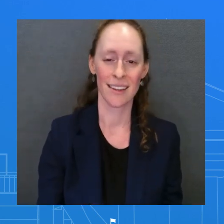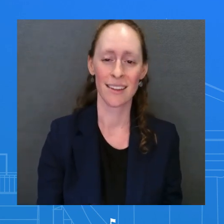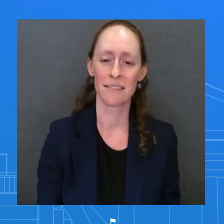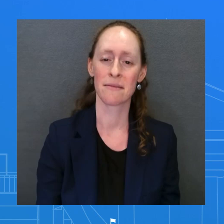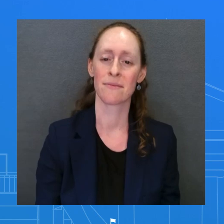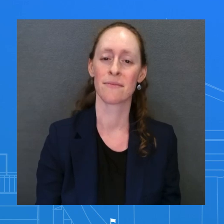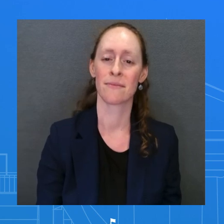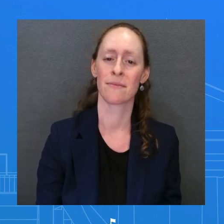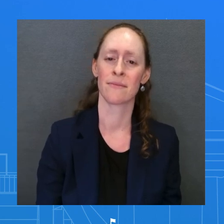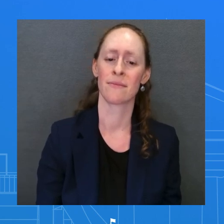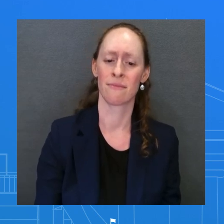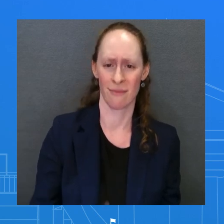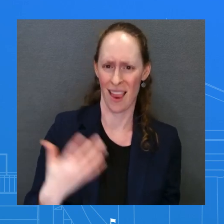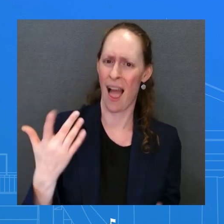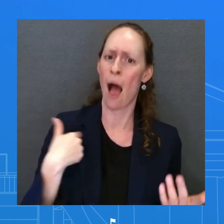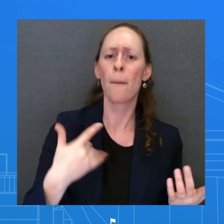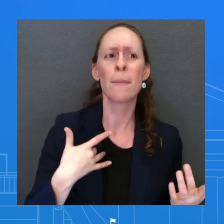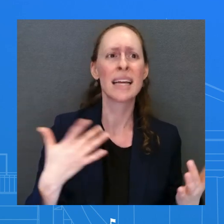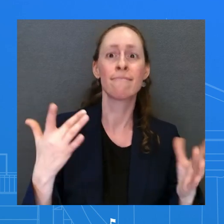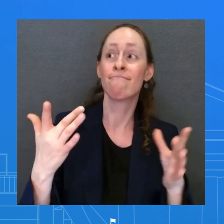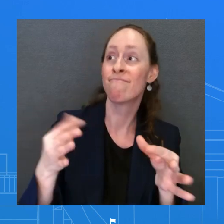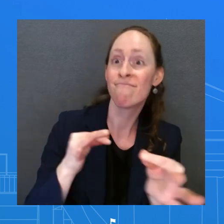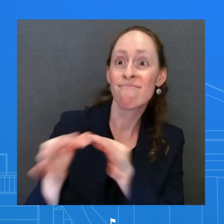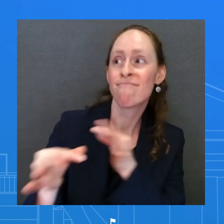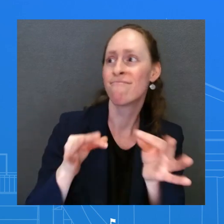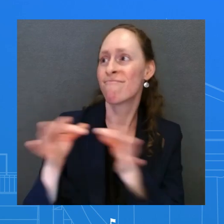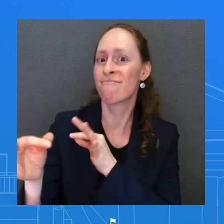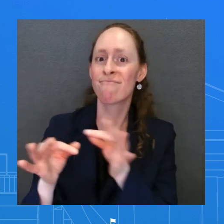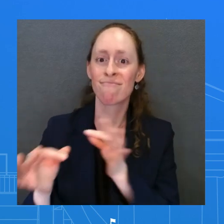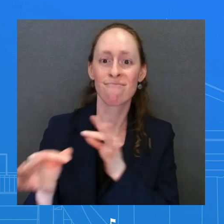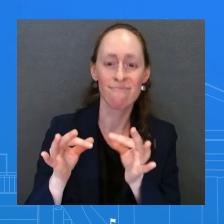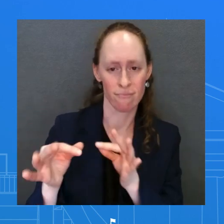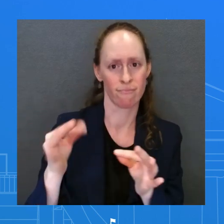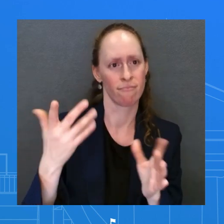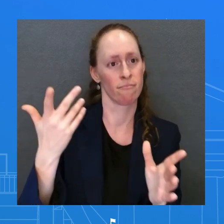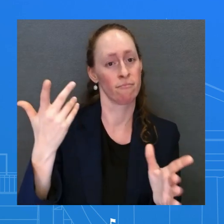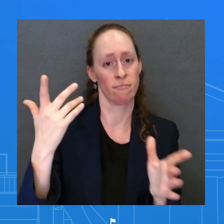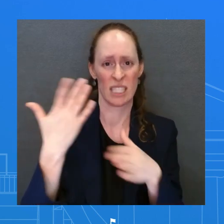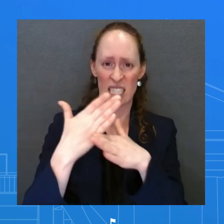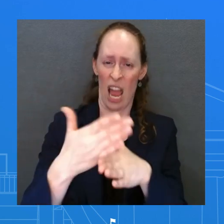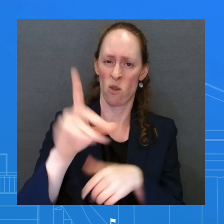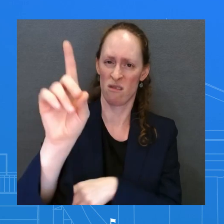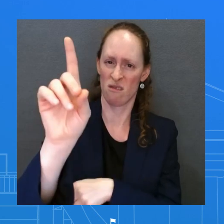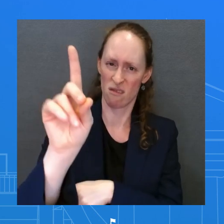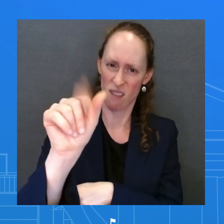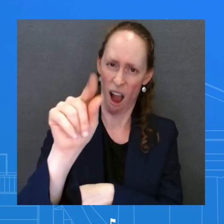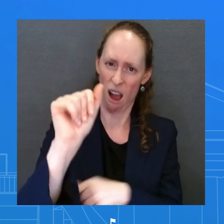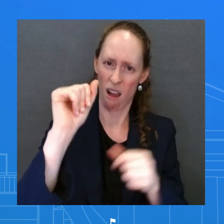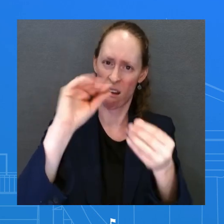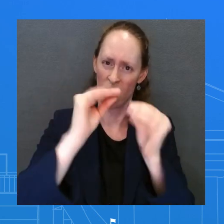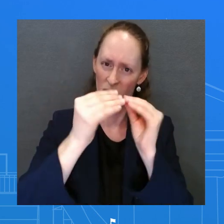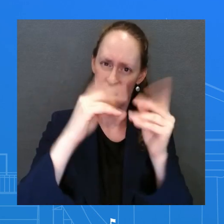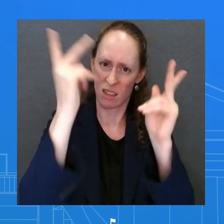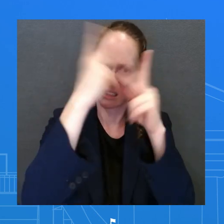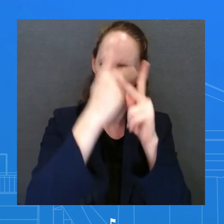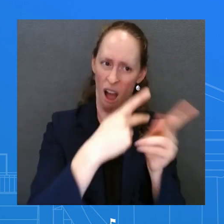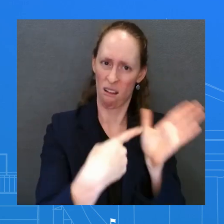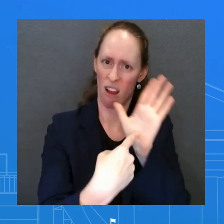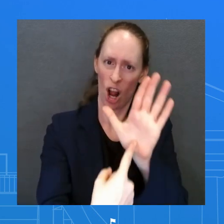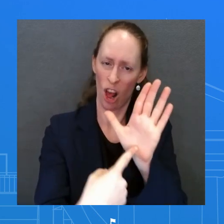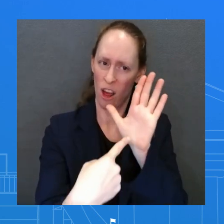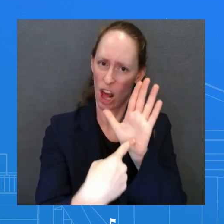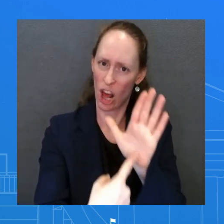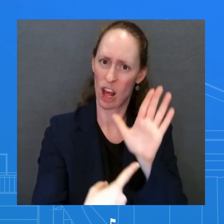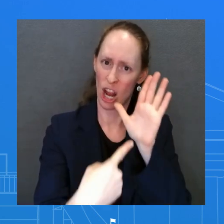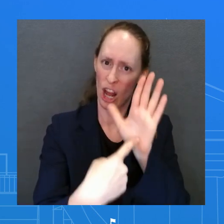months, right? We put that out there. We lift up how inflation has gone down, as you just stated. And also, we want to continue to talk about the